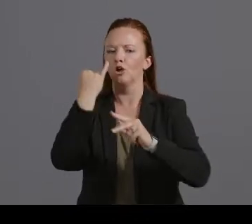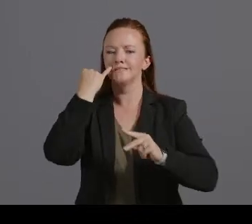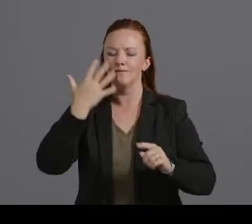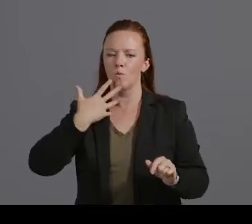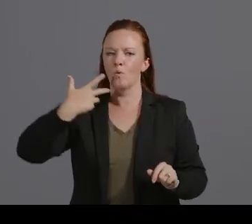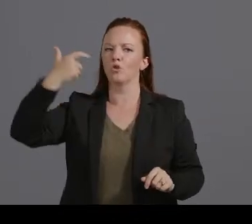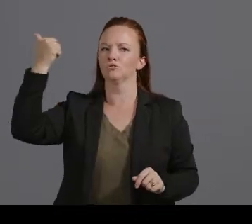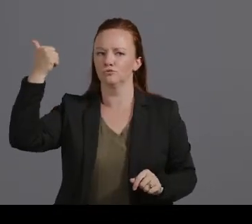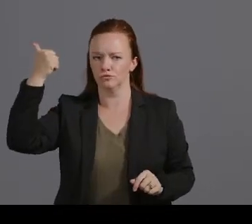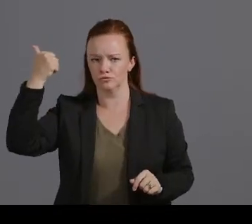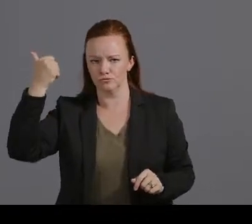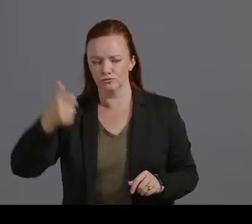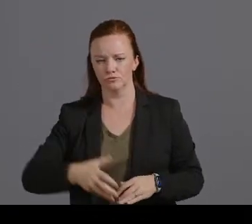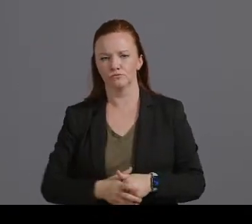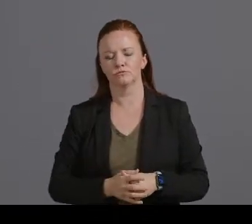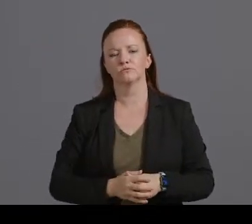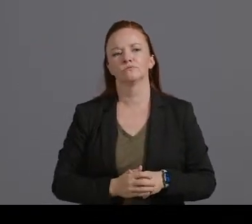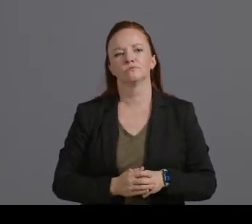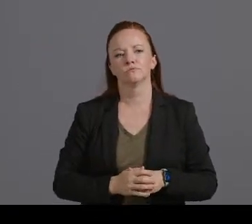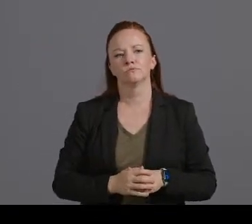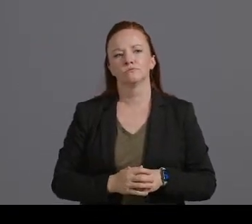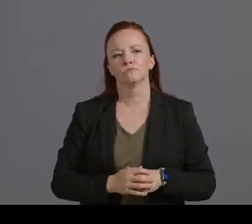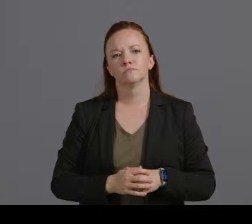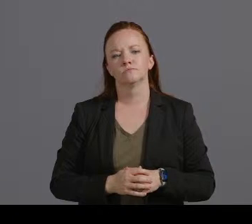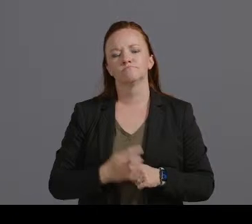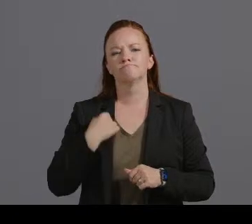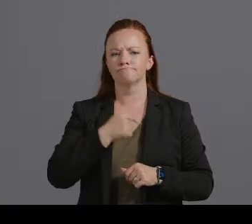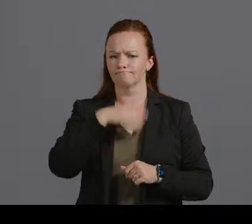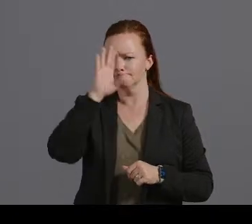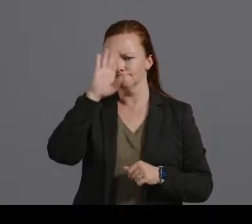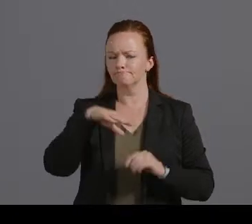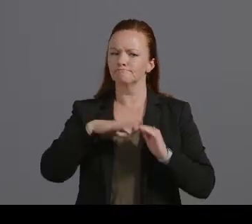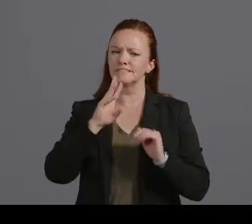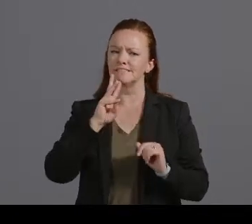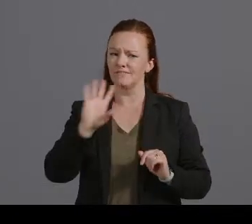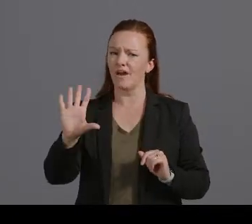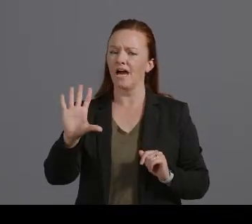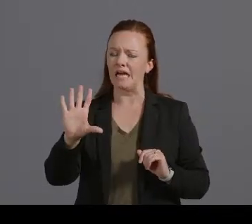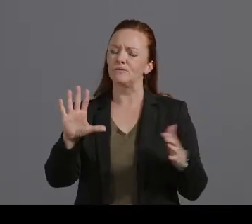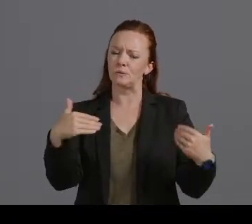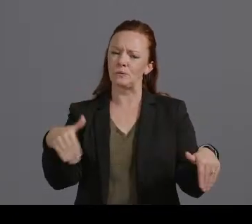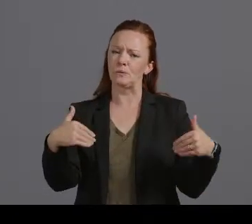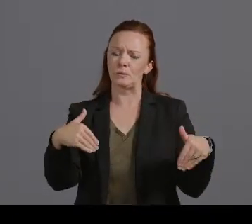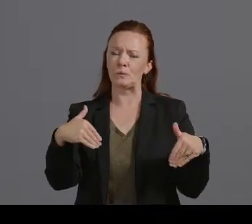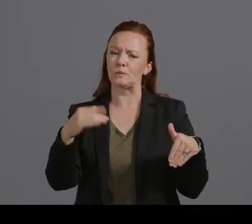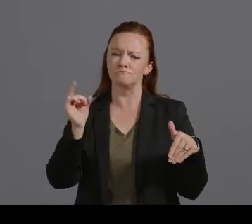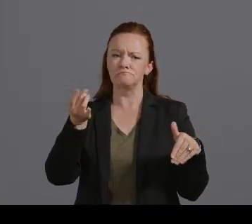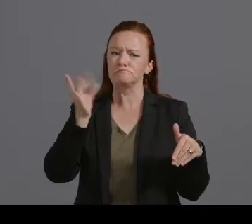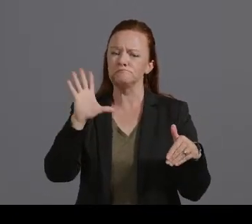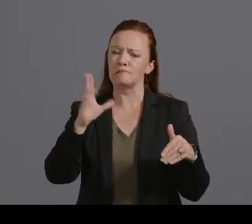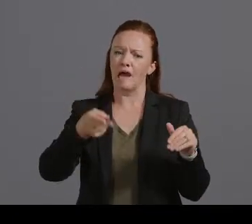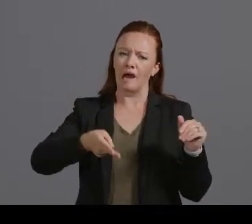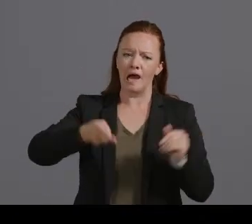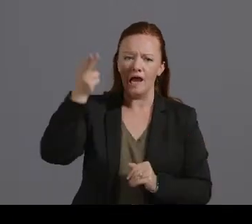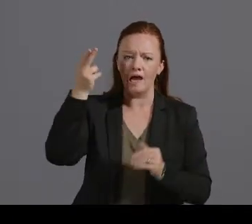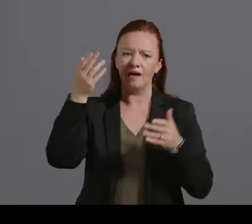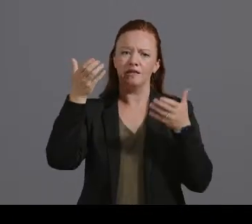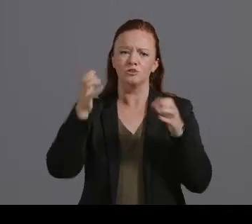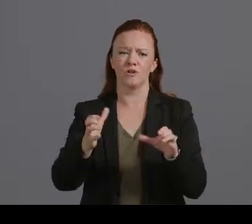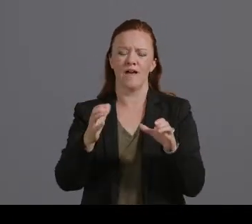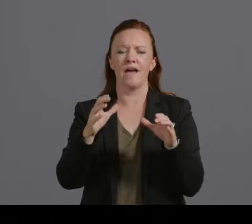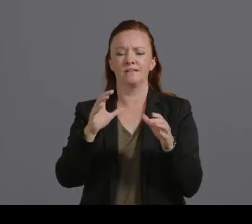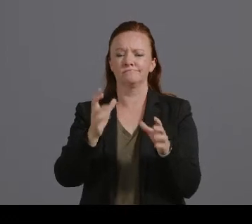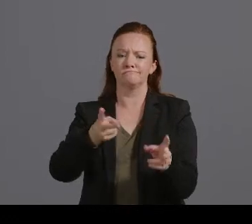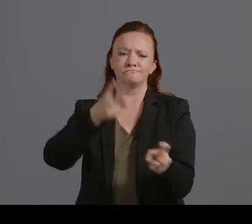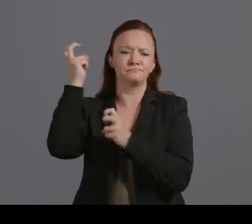can see that we knew that the 65-year and above had a significant increase in the